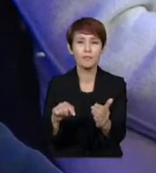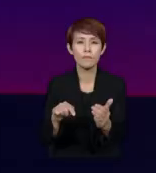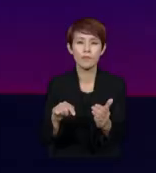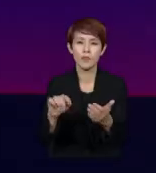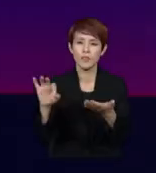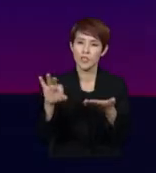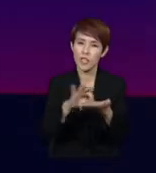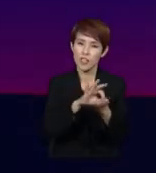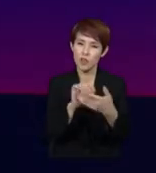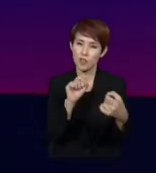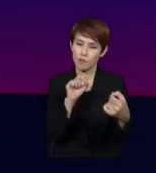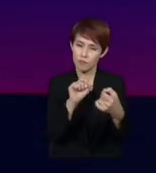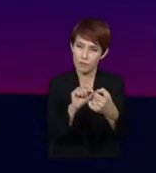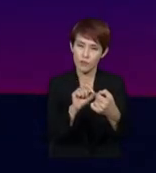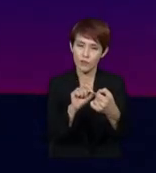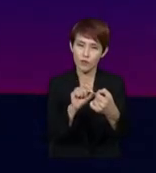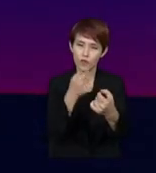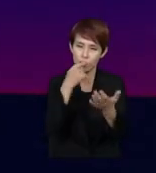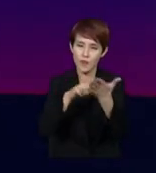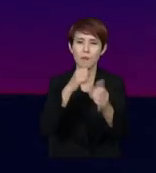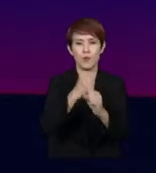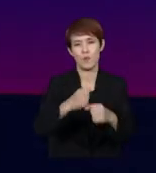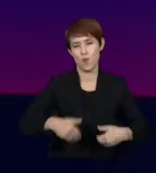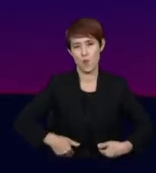democracy, are prescribed and